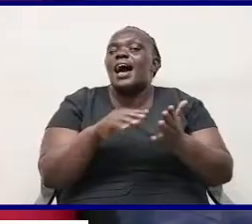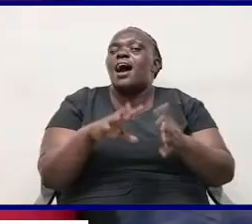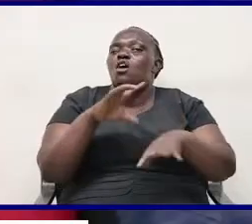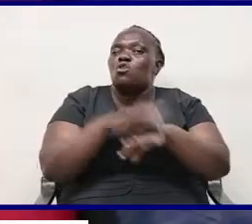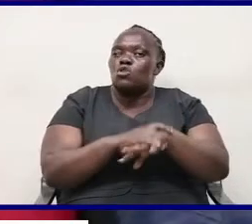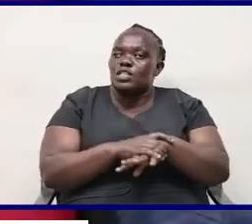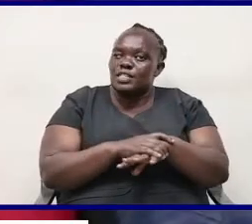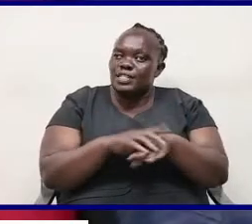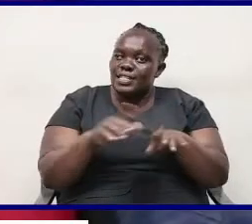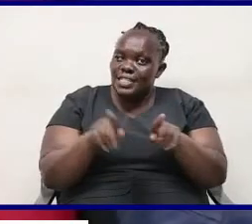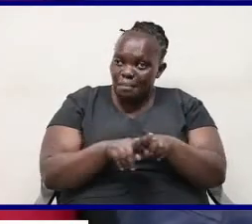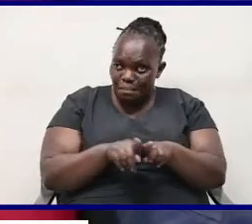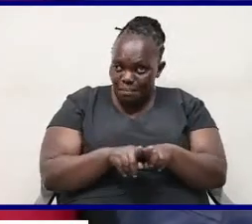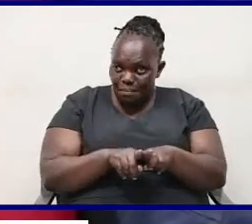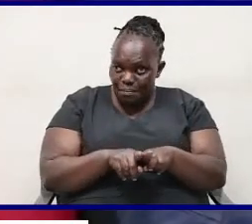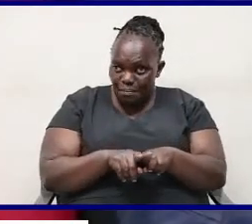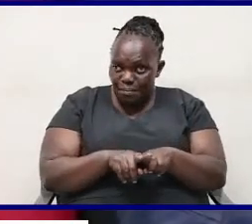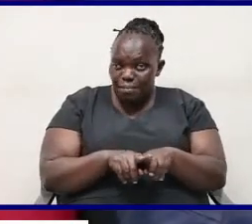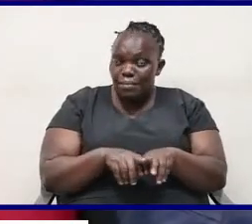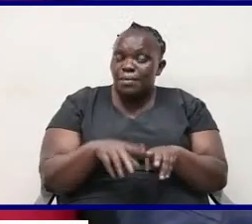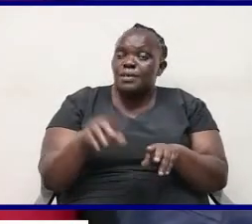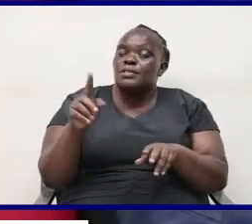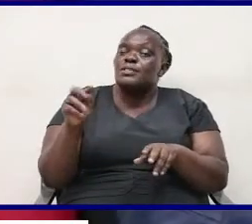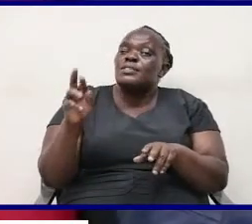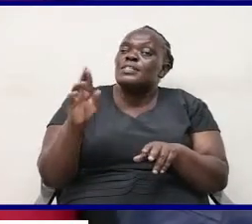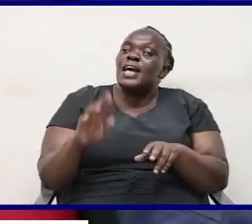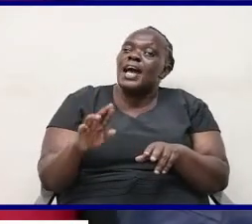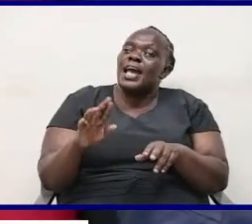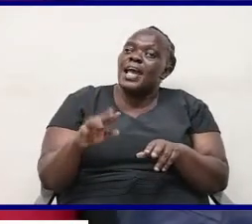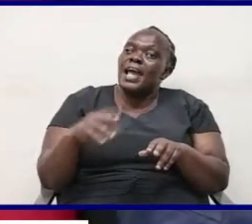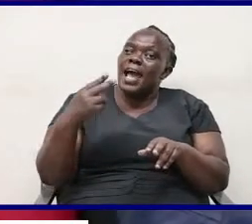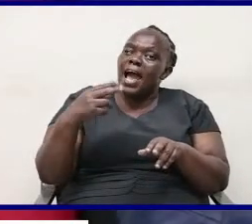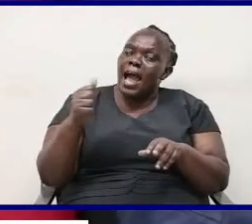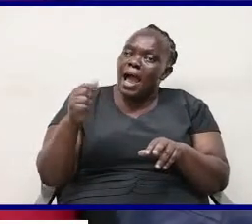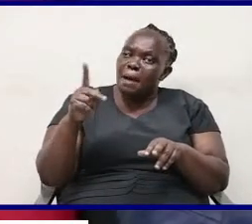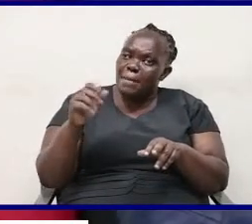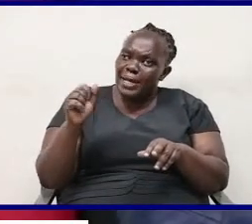it. We have the tripartite